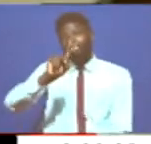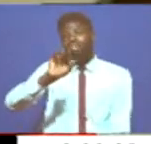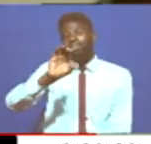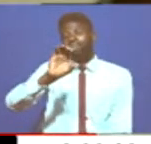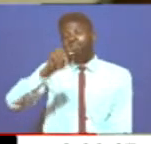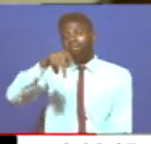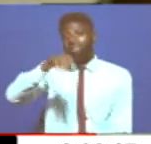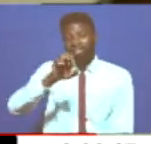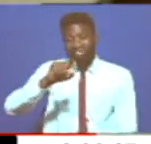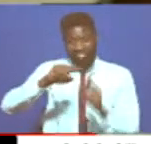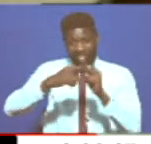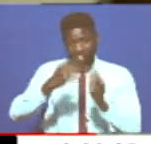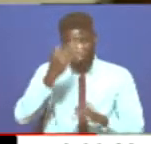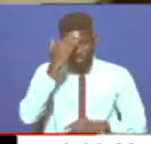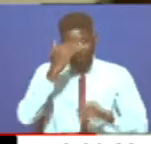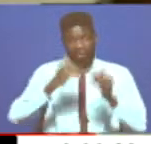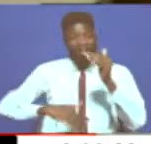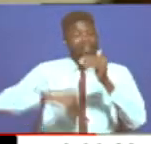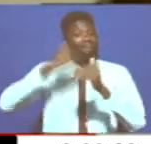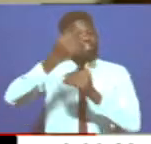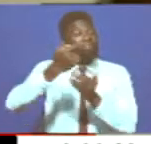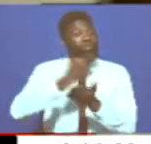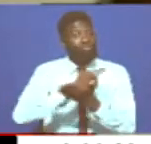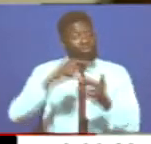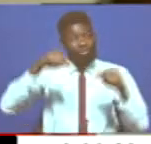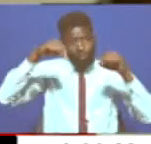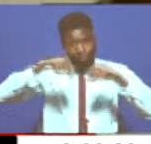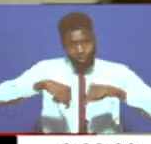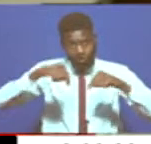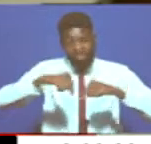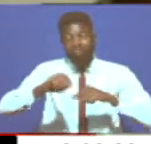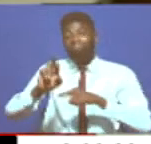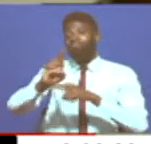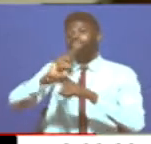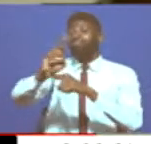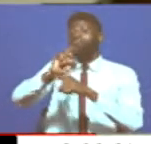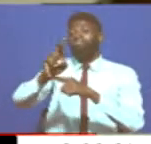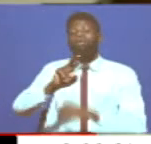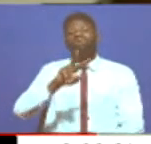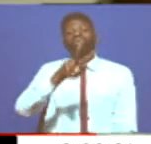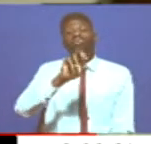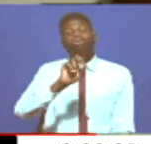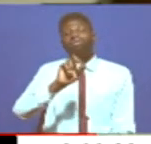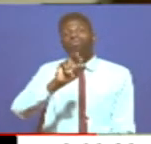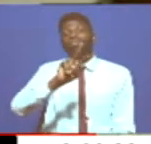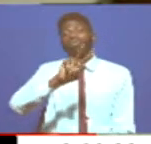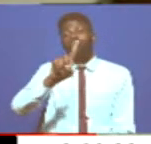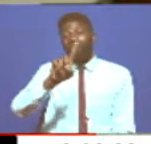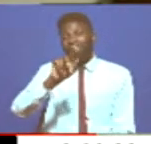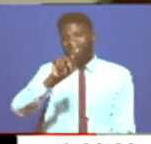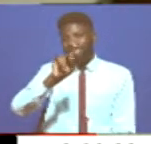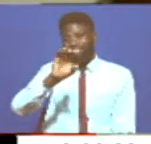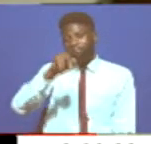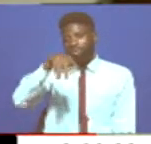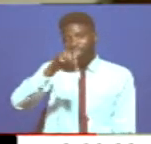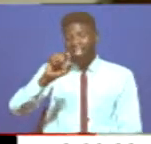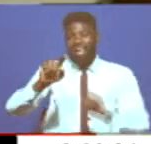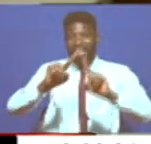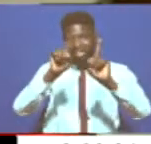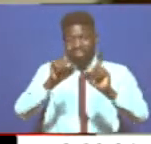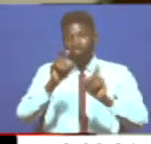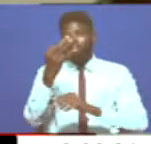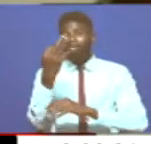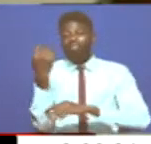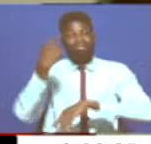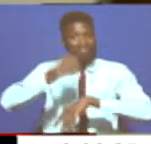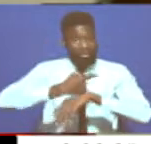Monday next week today held their rehearsals. The 2021 KCPE exams will be conducted for 3 days under